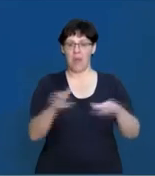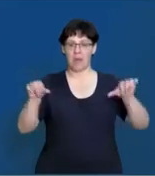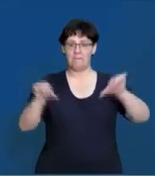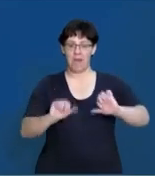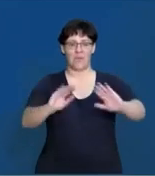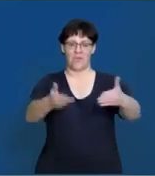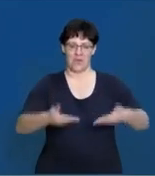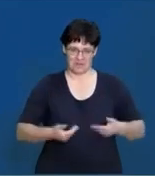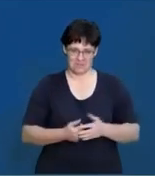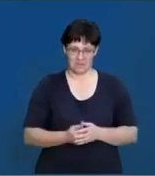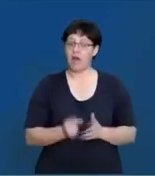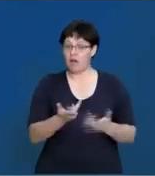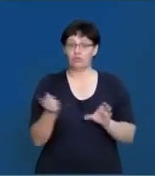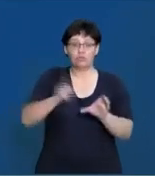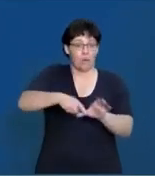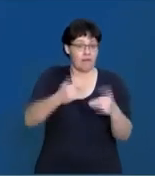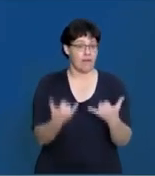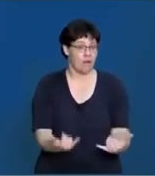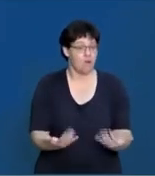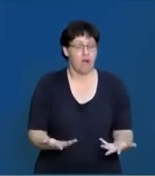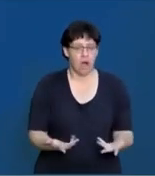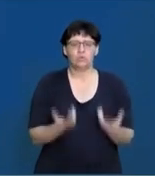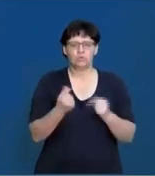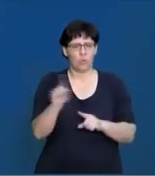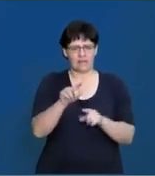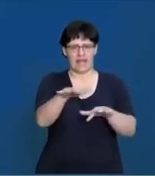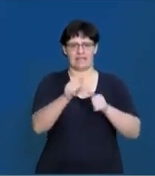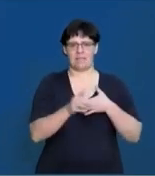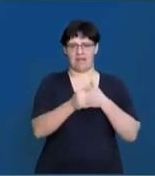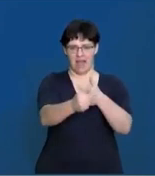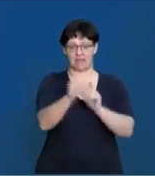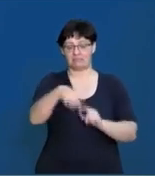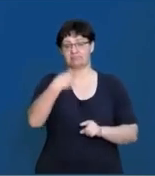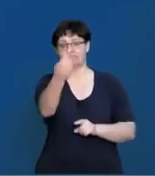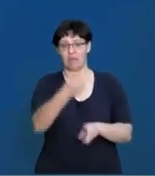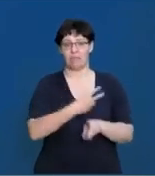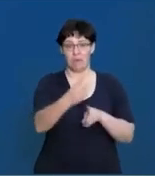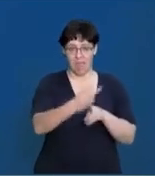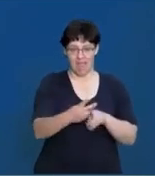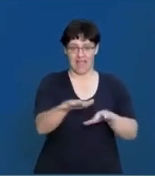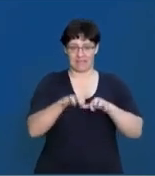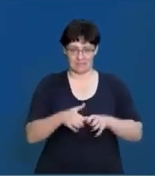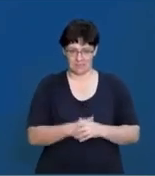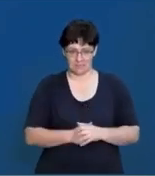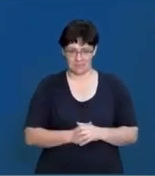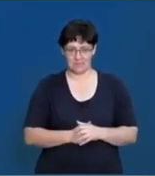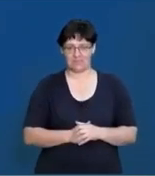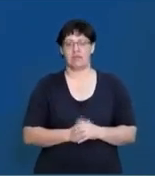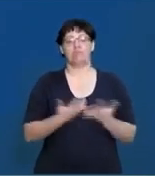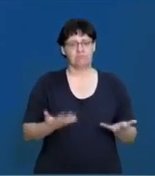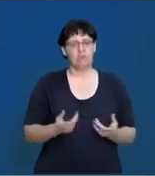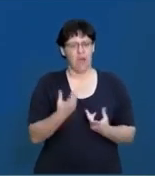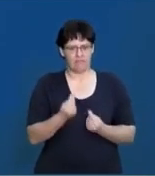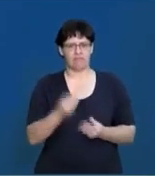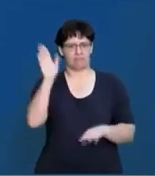Welcome back from the break, Matrix. If you've just joined us, we are doing your exam guide to help you prep for the upcoming exams.